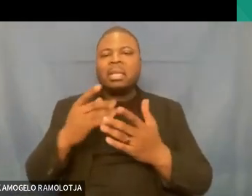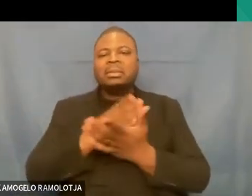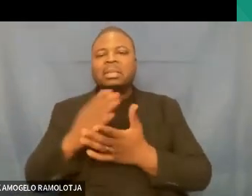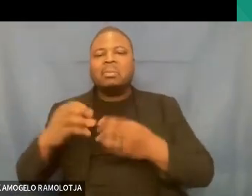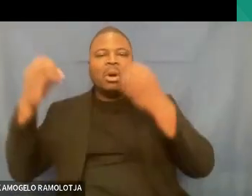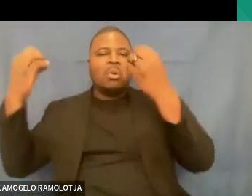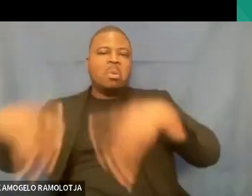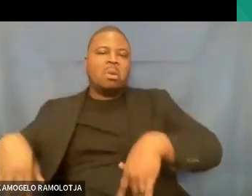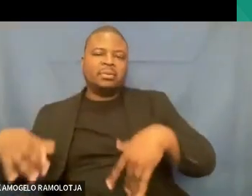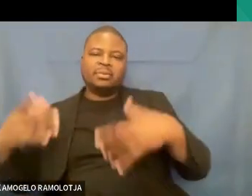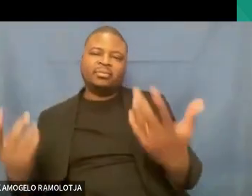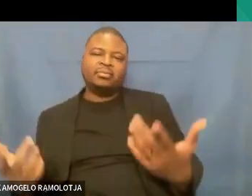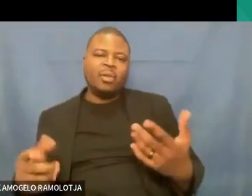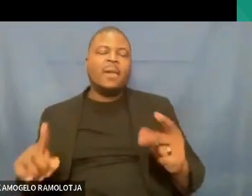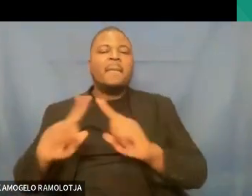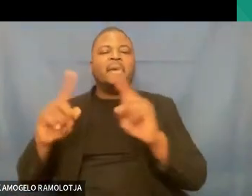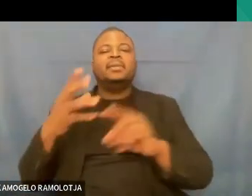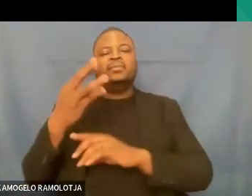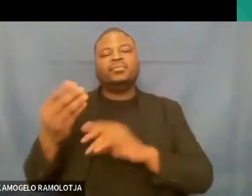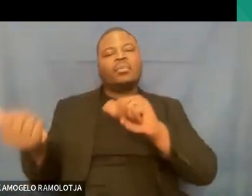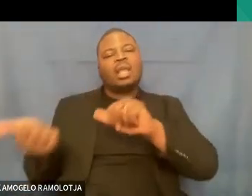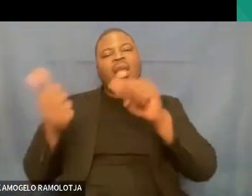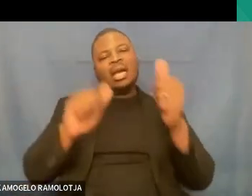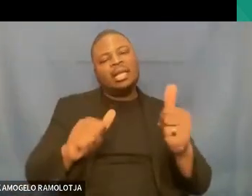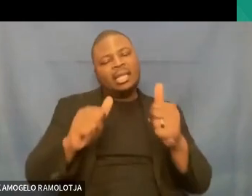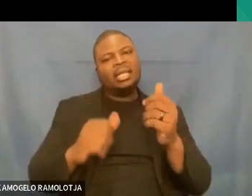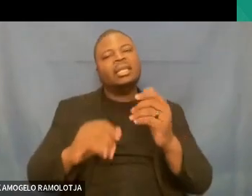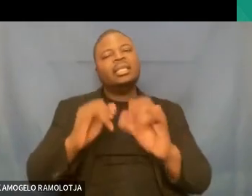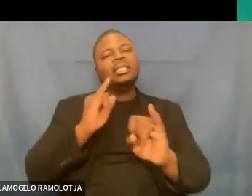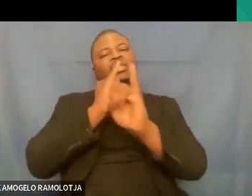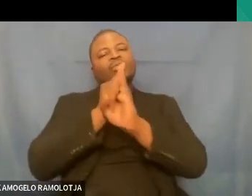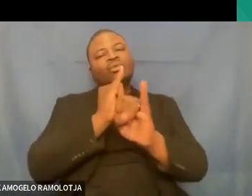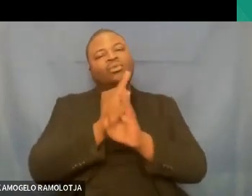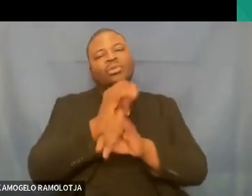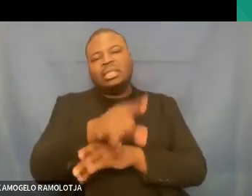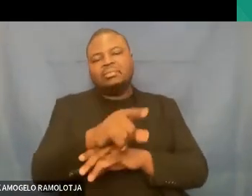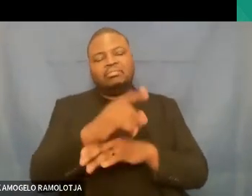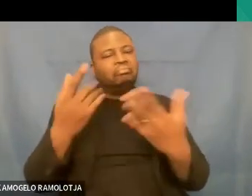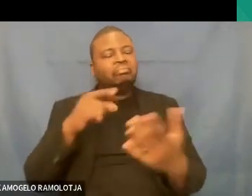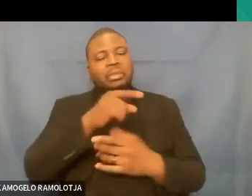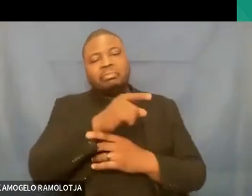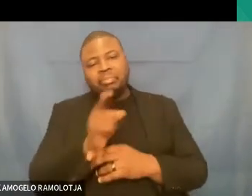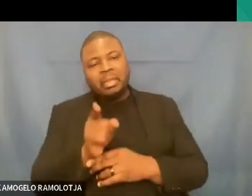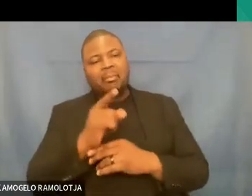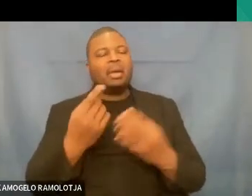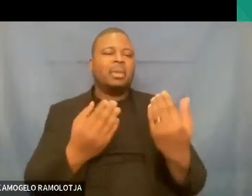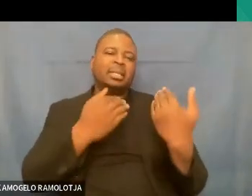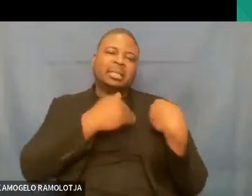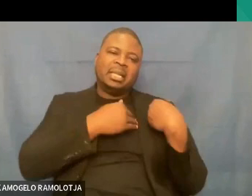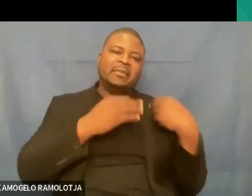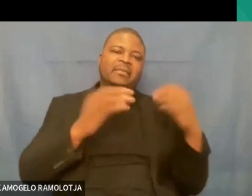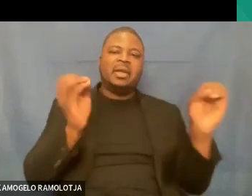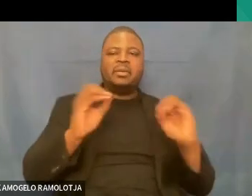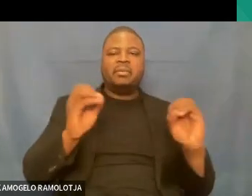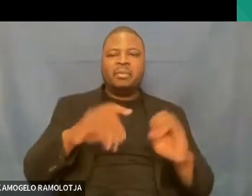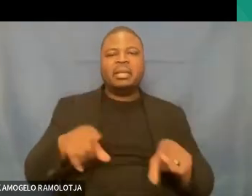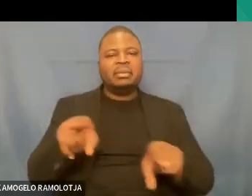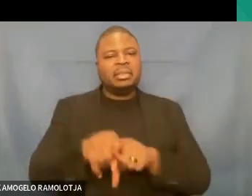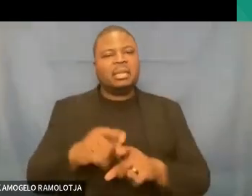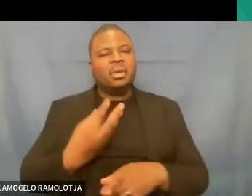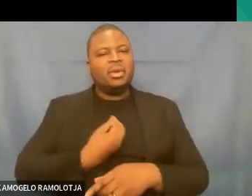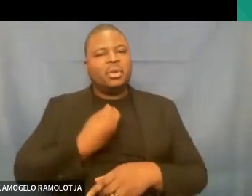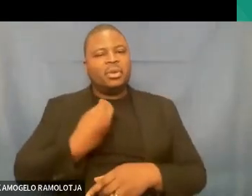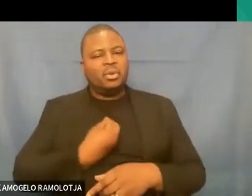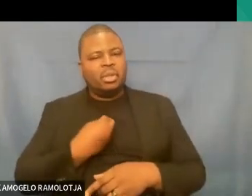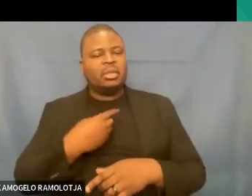In other institutions where services exist, they are often not safe, they are not youth-friendly, and they are not